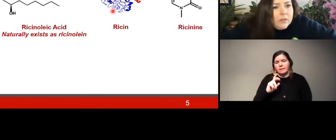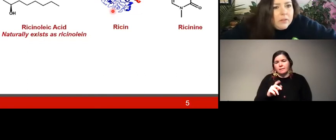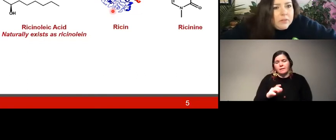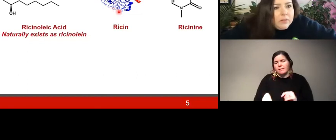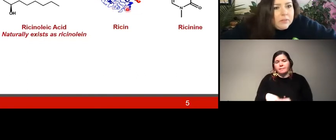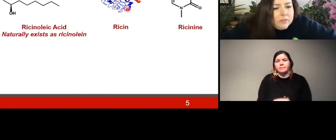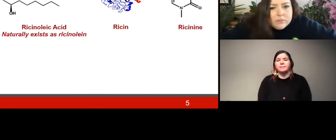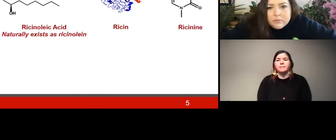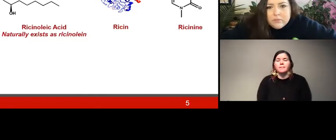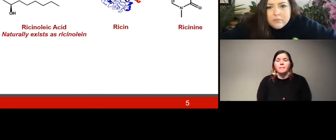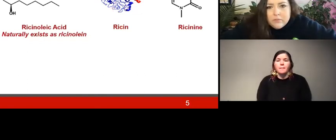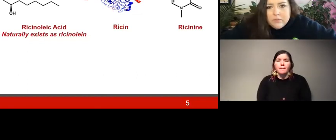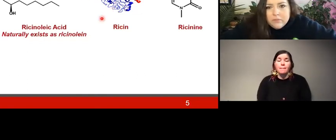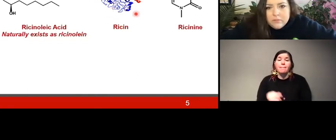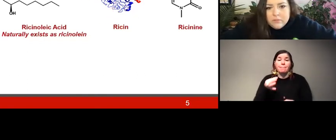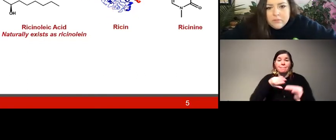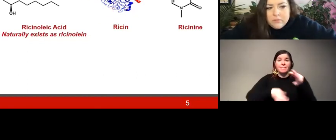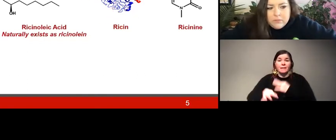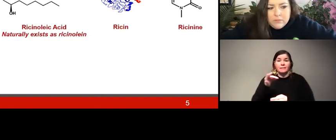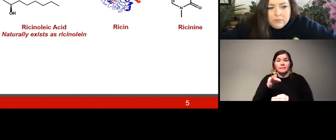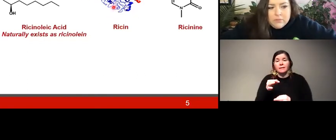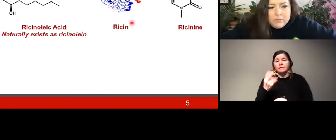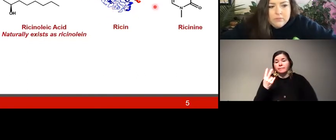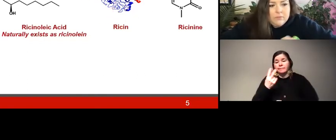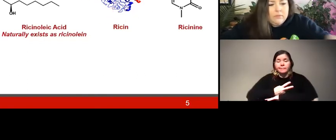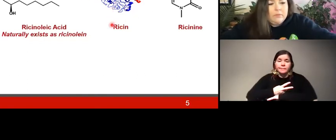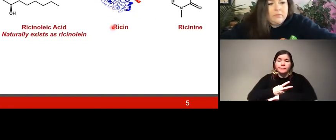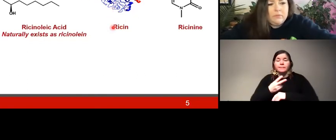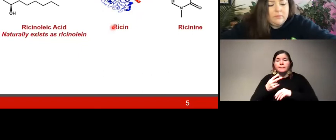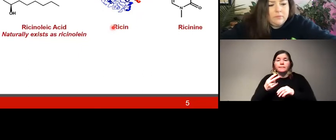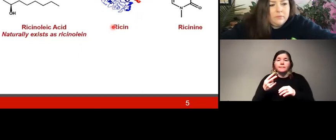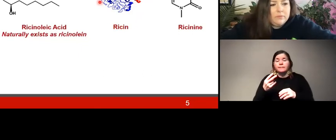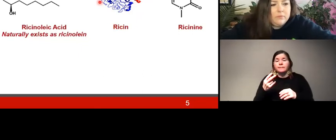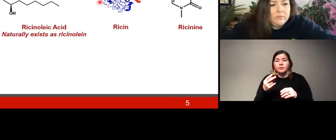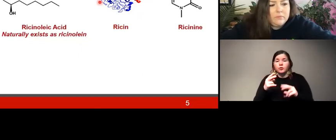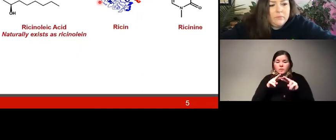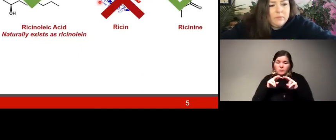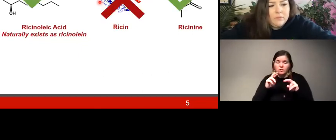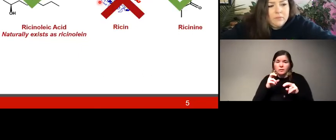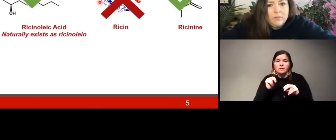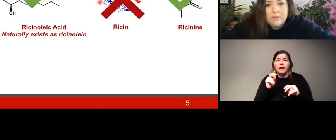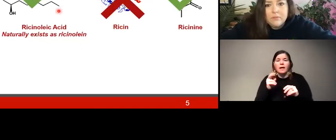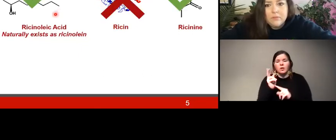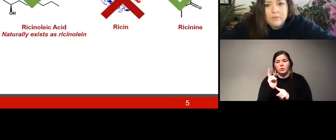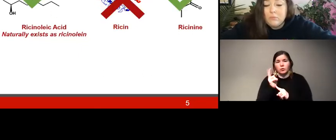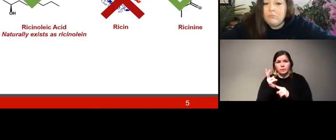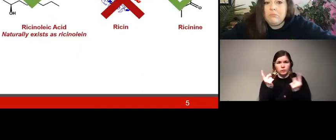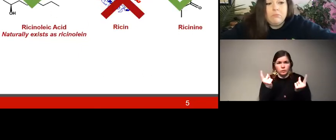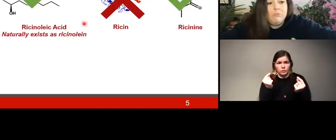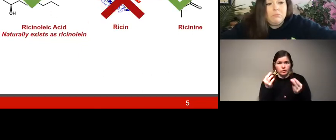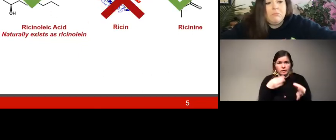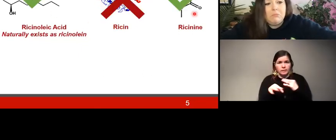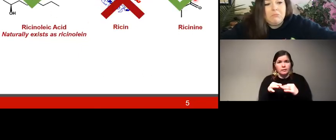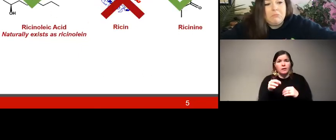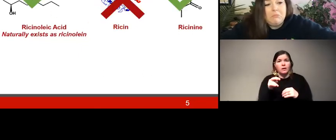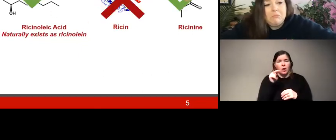molecule analysis. And instead of taking like 2 days to see if I can look for ricin, I can take 2 minutes and look for these